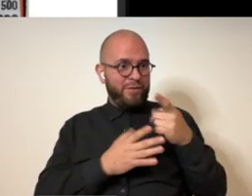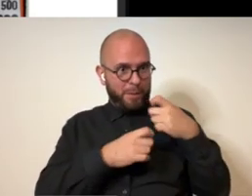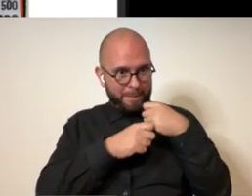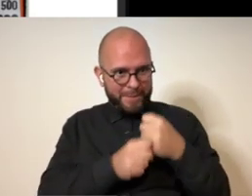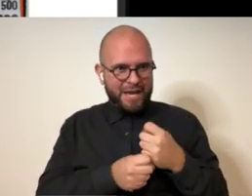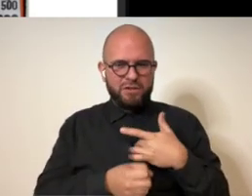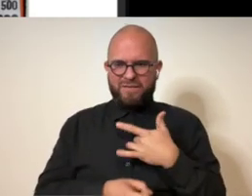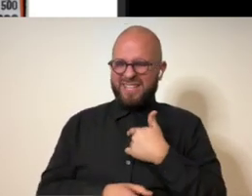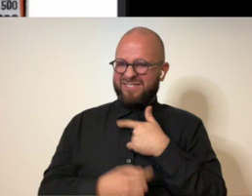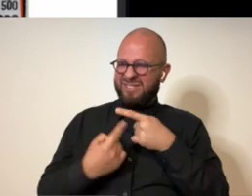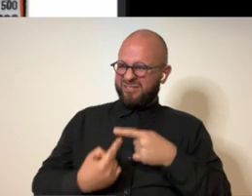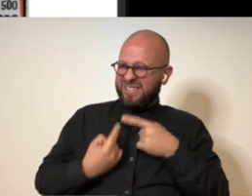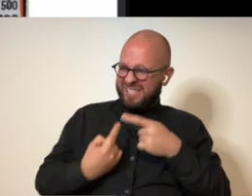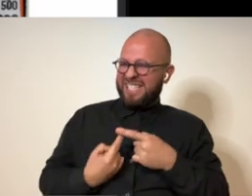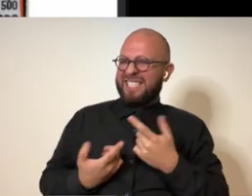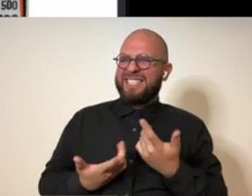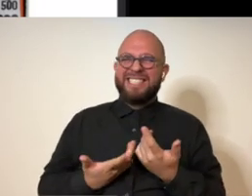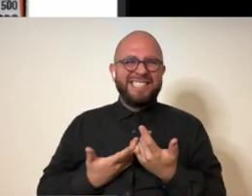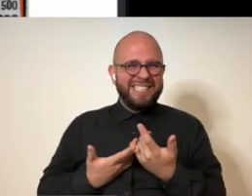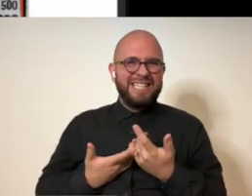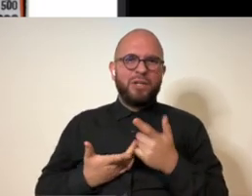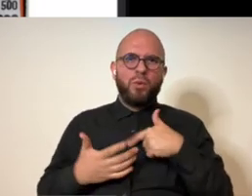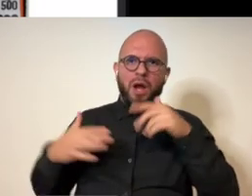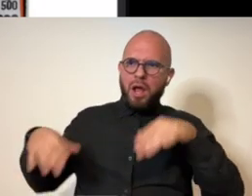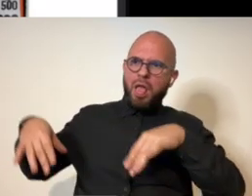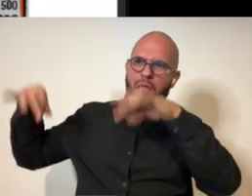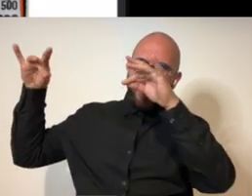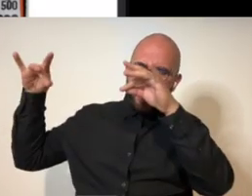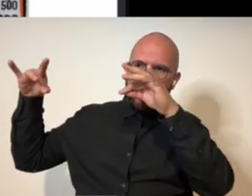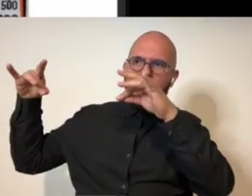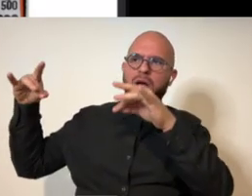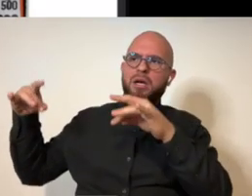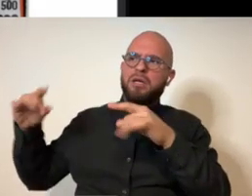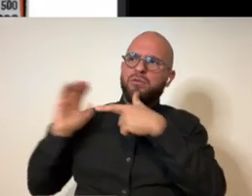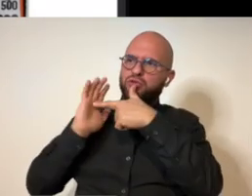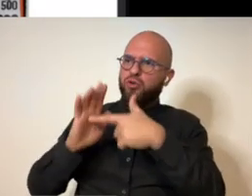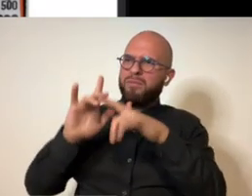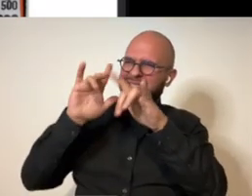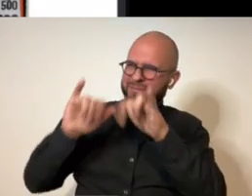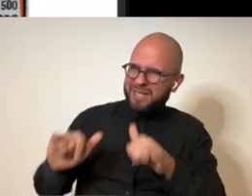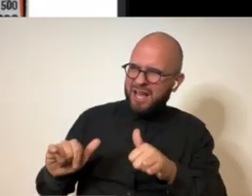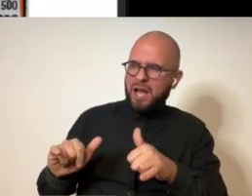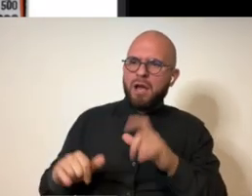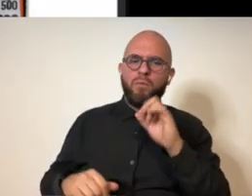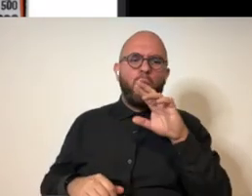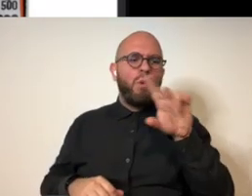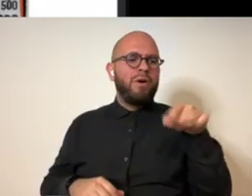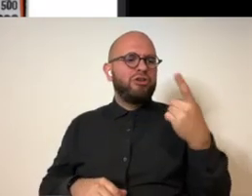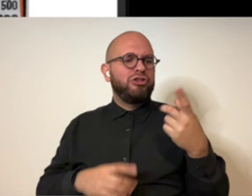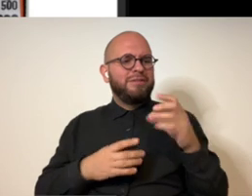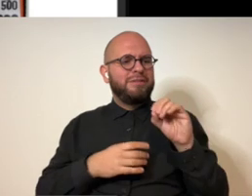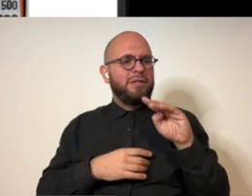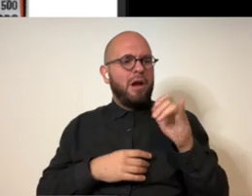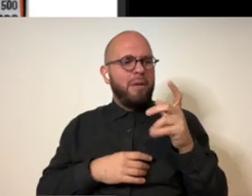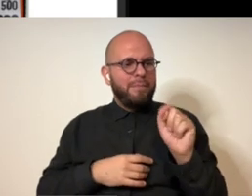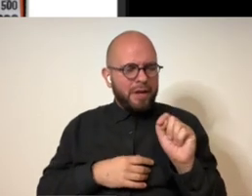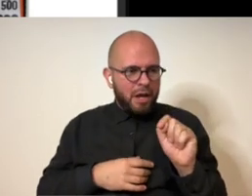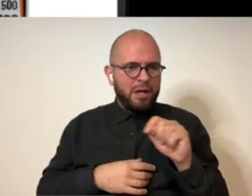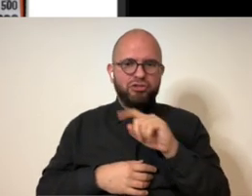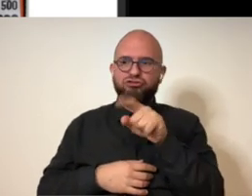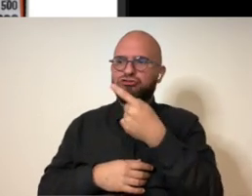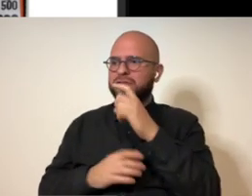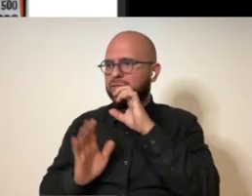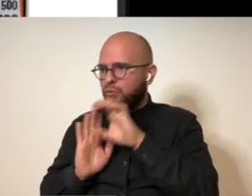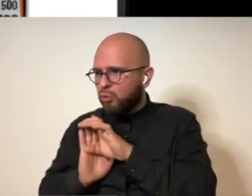the object that you, the discrete object that is created. So I was struggling with, do I put these up and show them at the